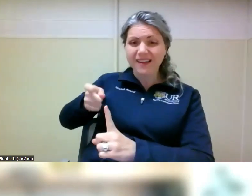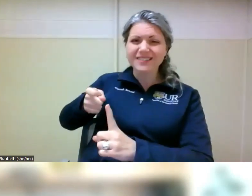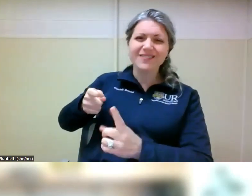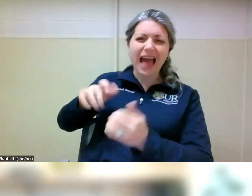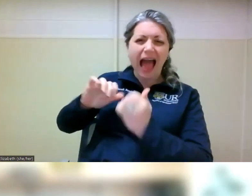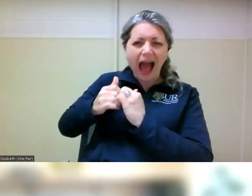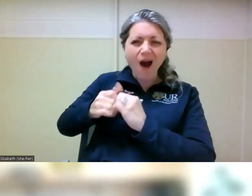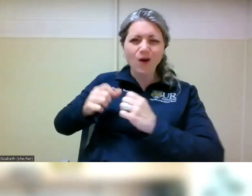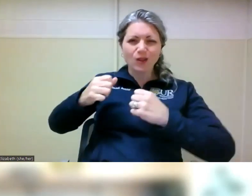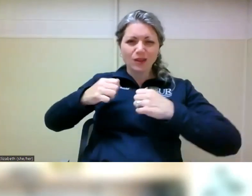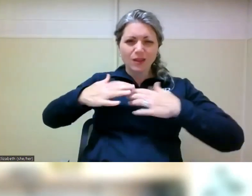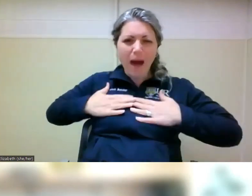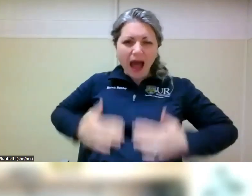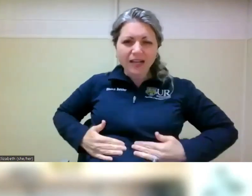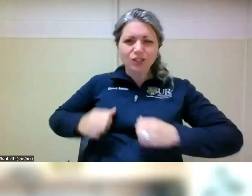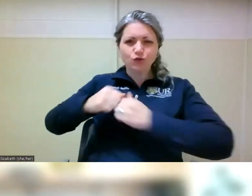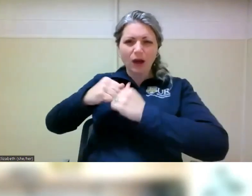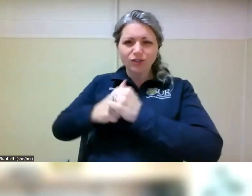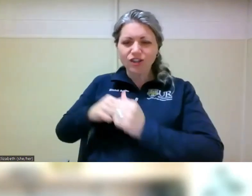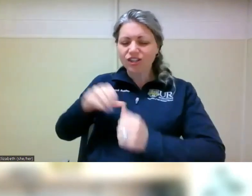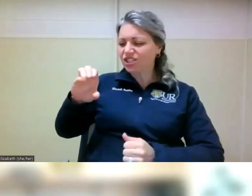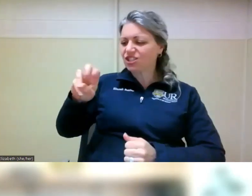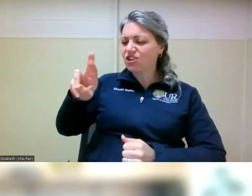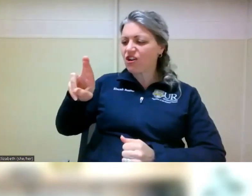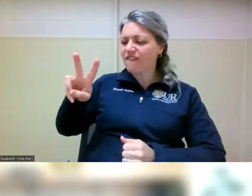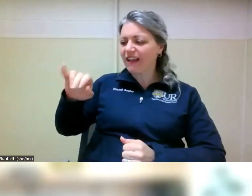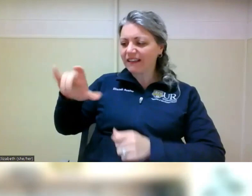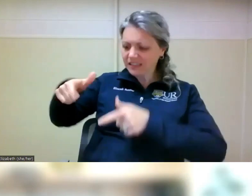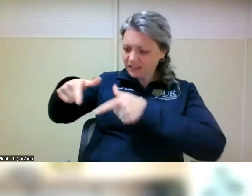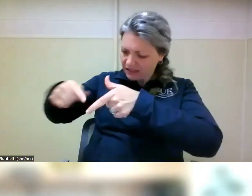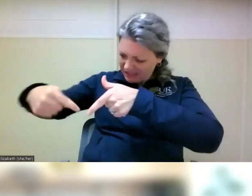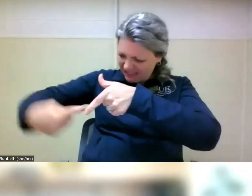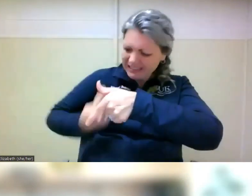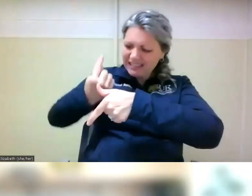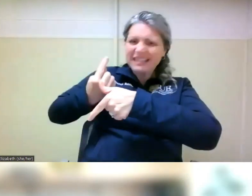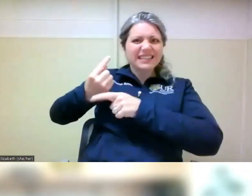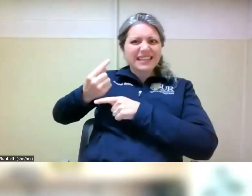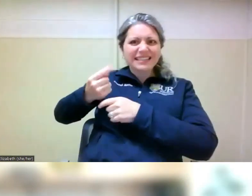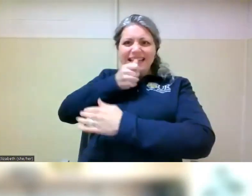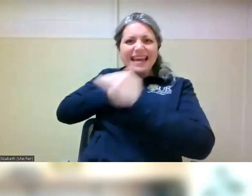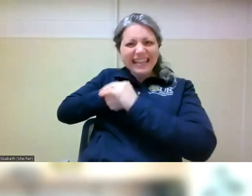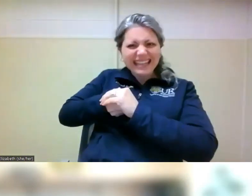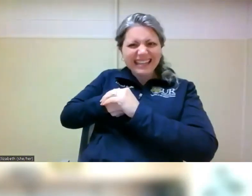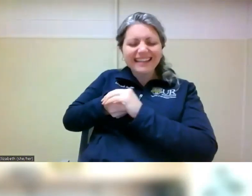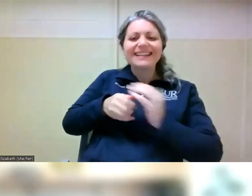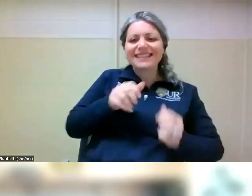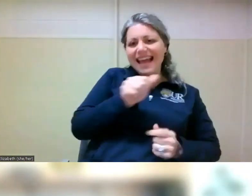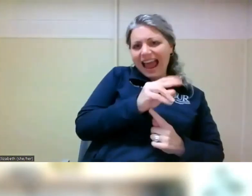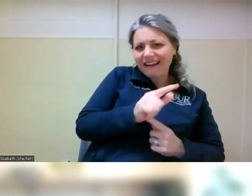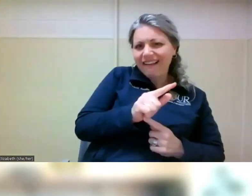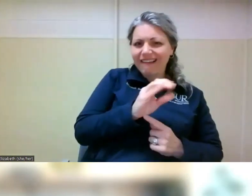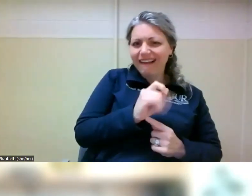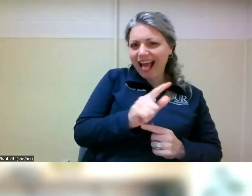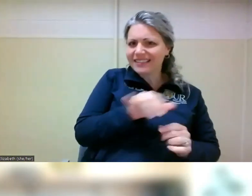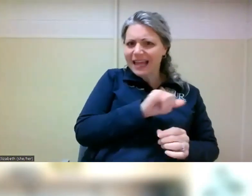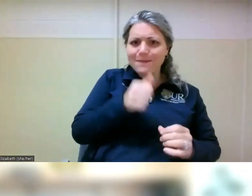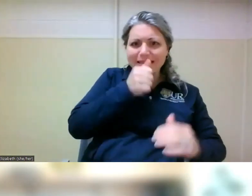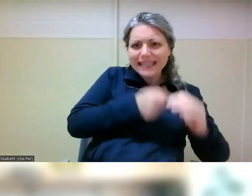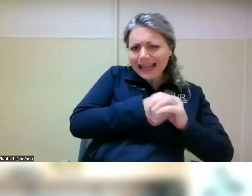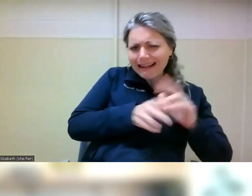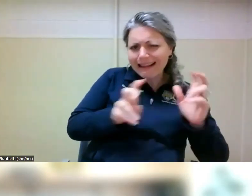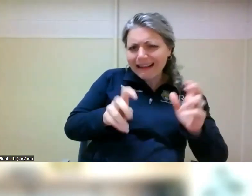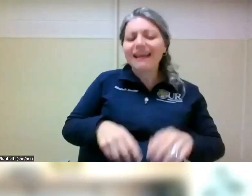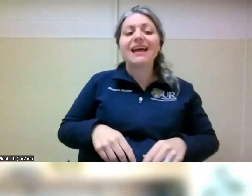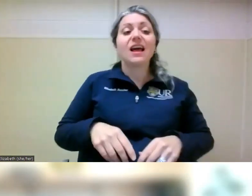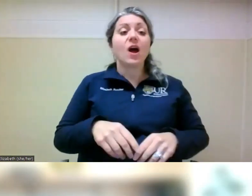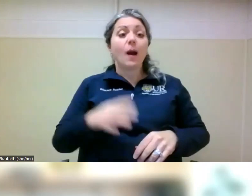cervix again is kind of like the anal canal is hidden, right? For men, when they have genital urinal